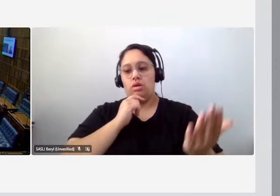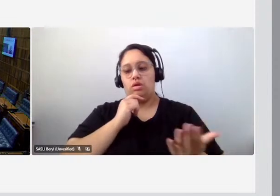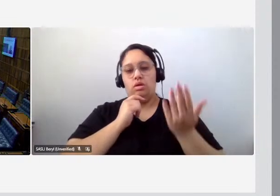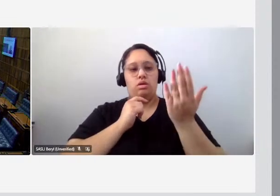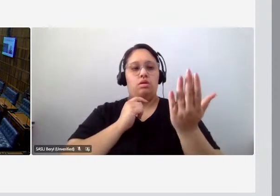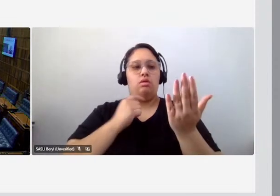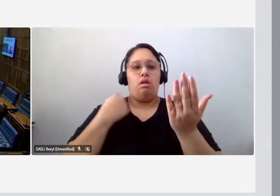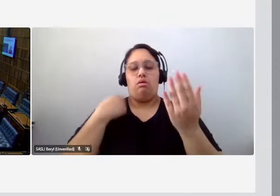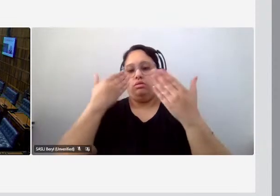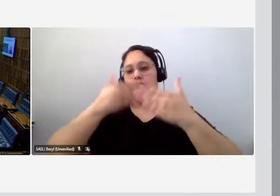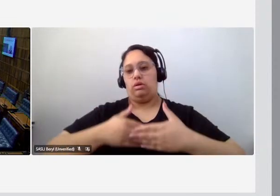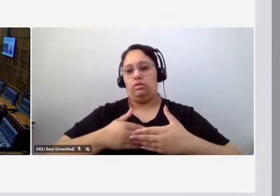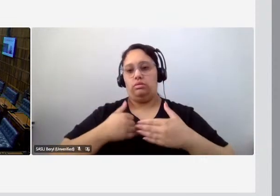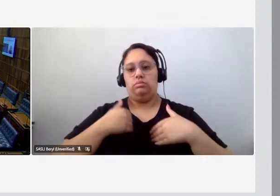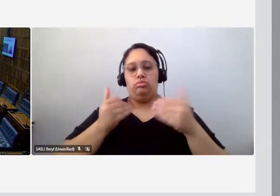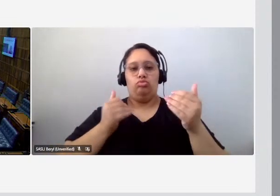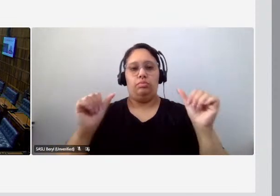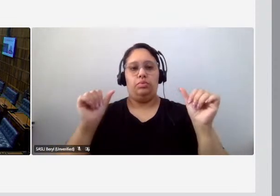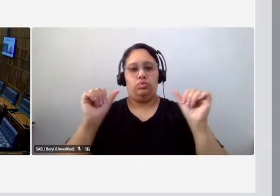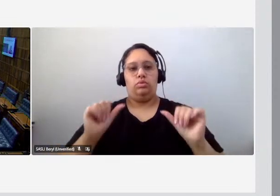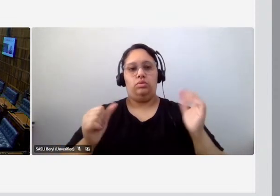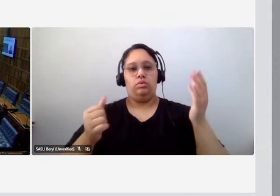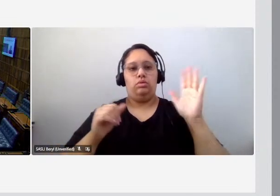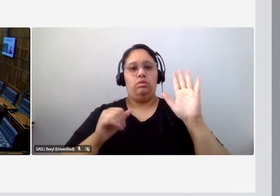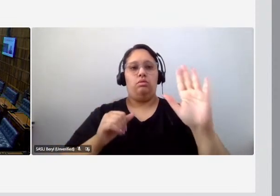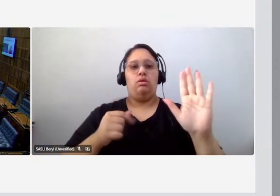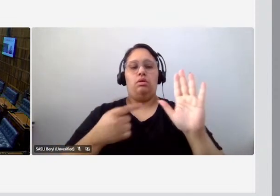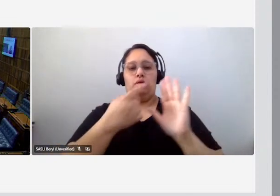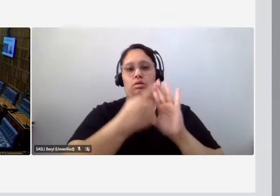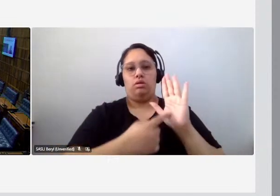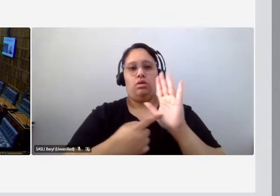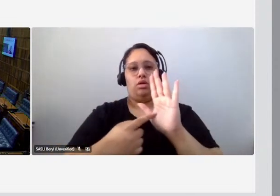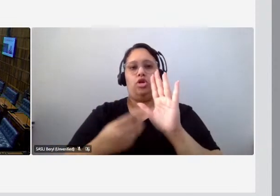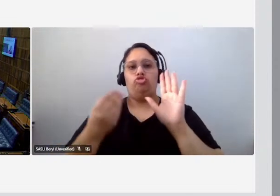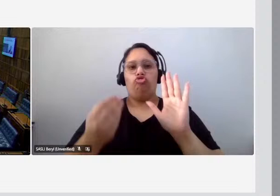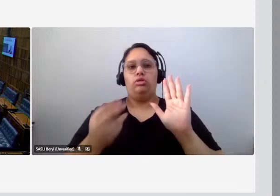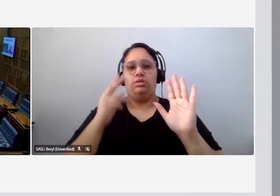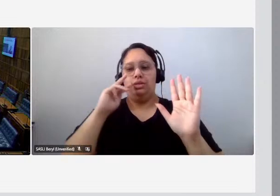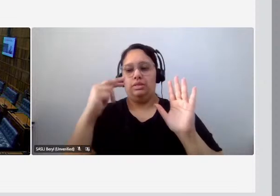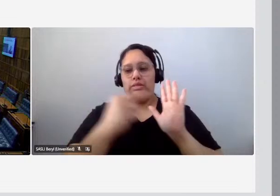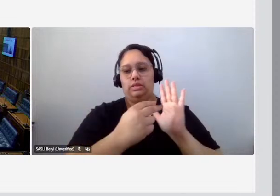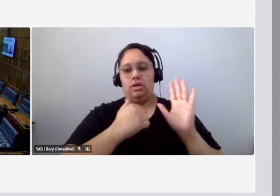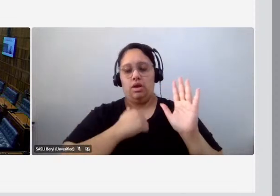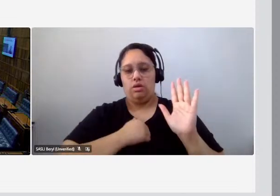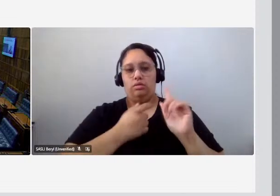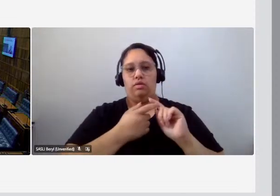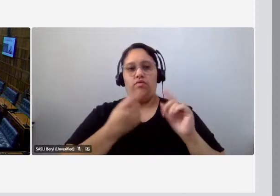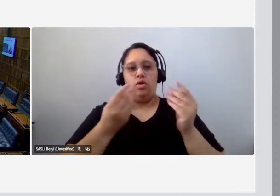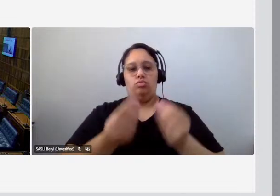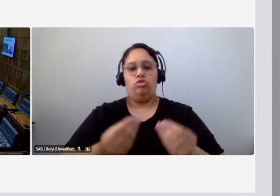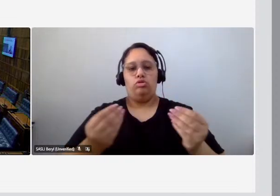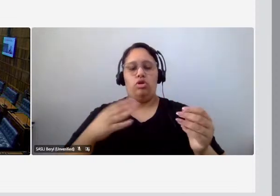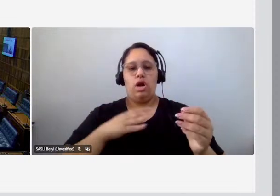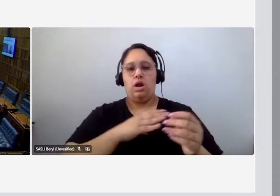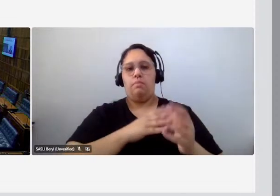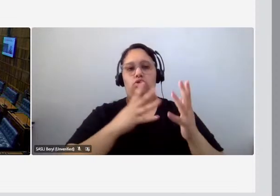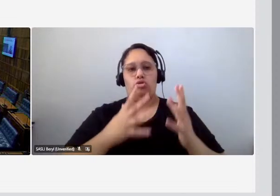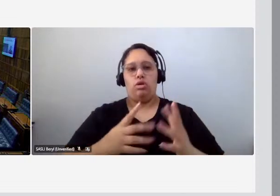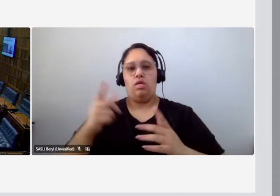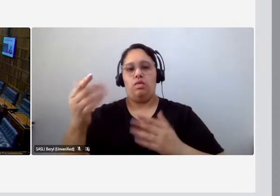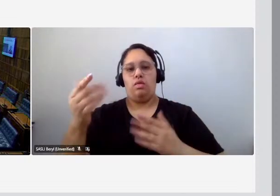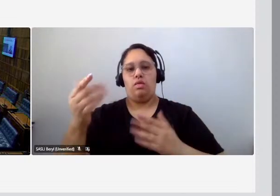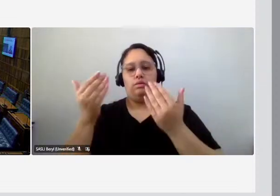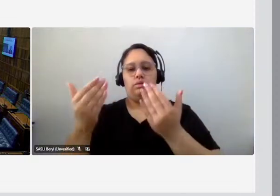from last night and this morning. This is how our children sees us. This is from our Children's Commissioner, and they studied our